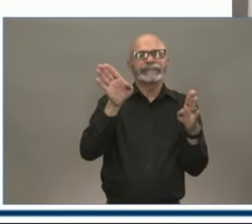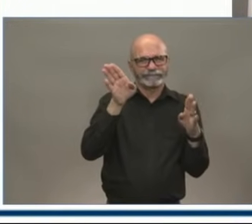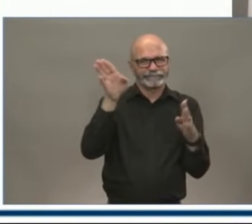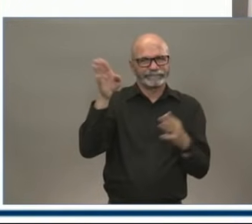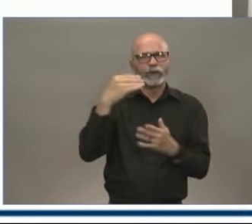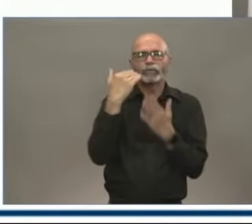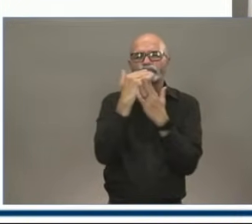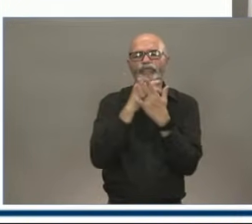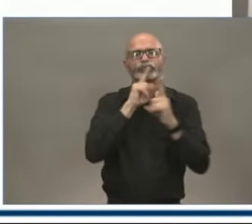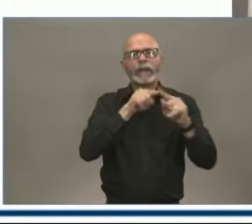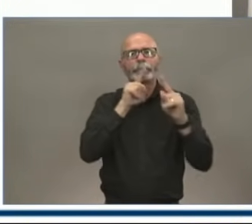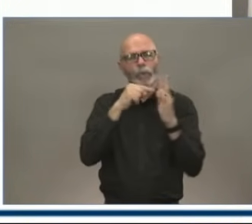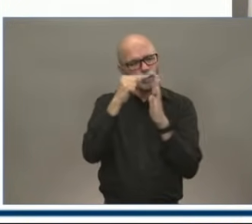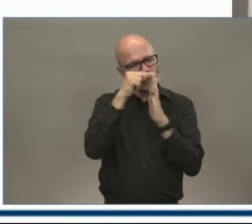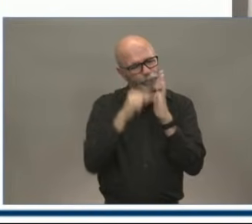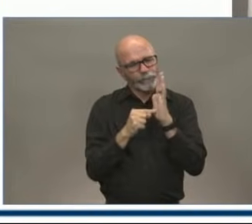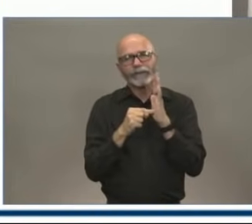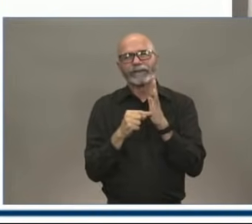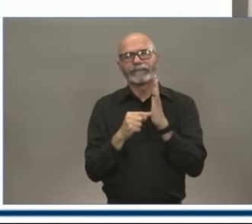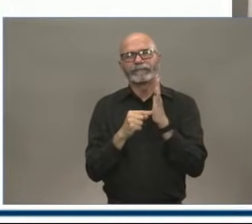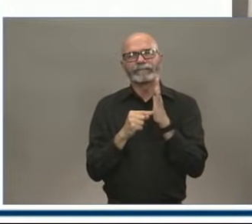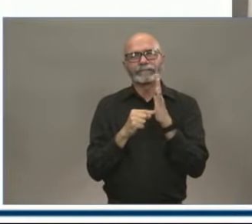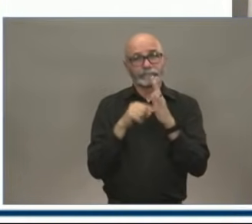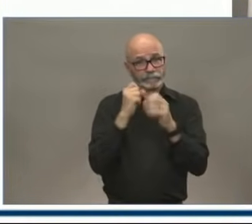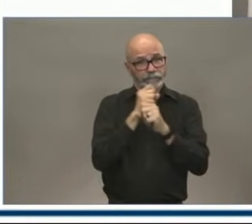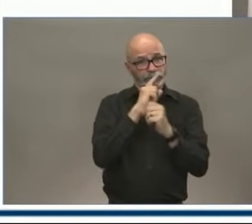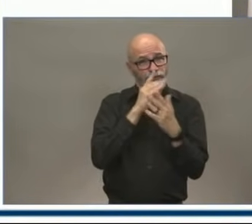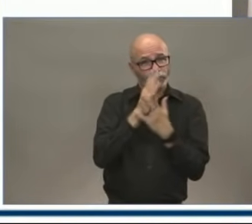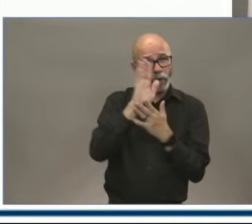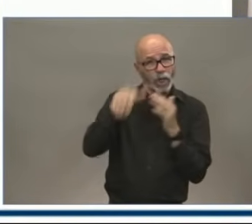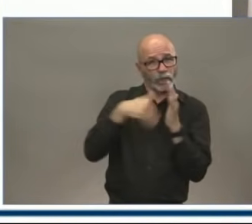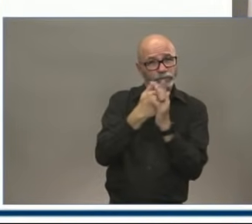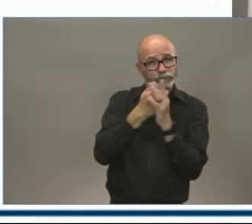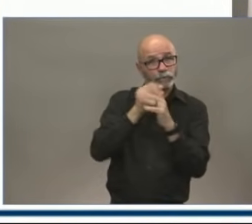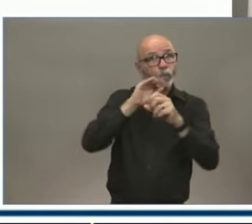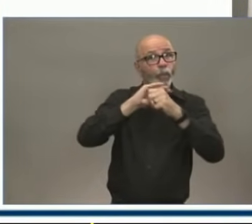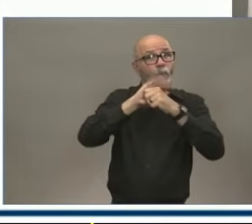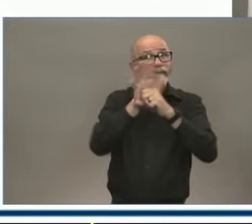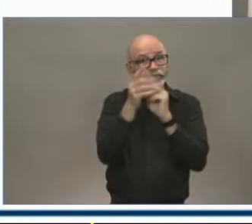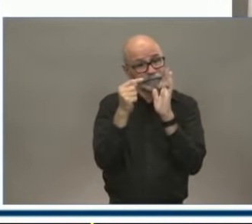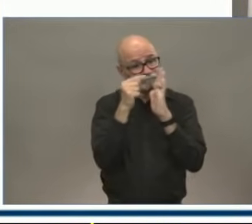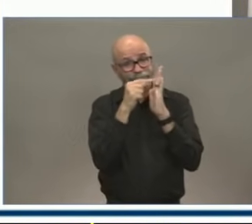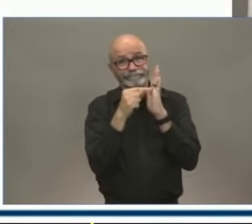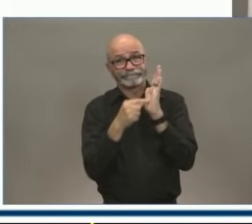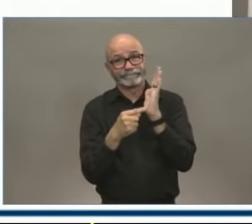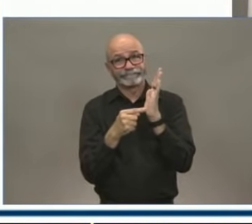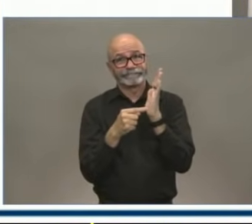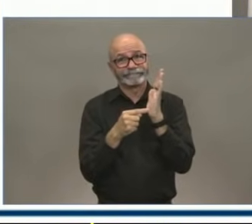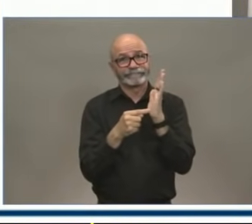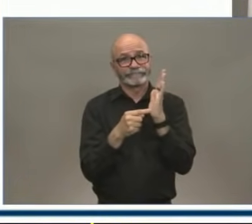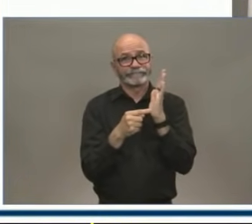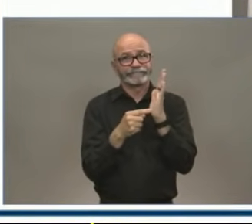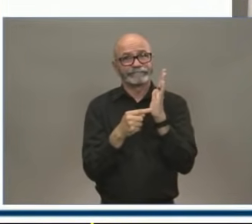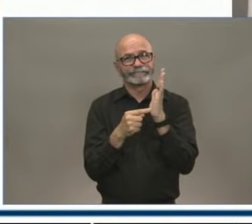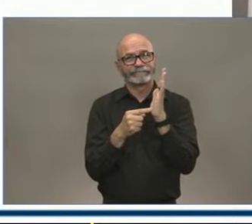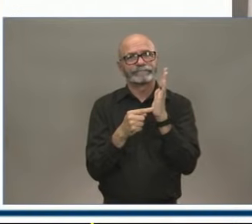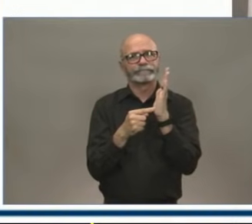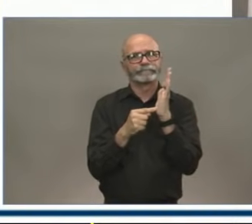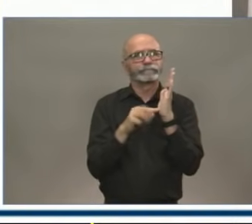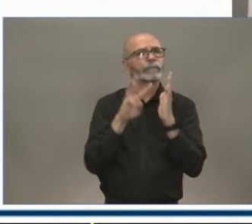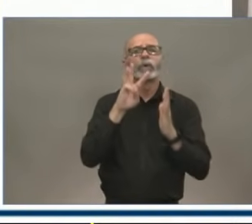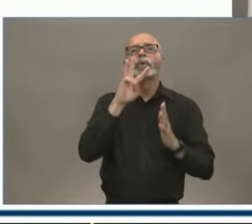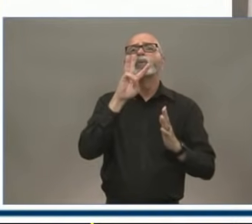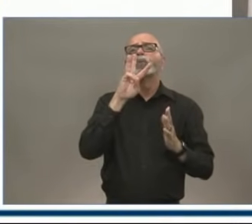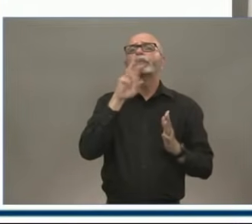ensure that COVID-19 allocated funds will achieve government's intended outcomes? And when will the province release an economic